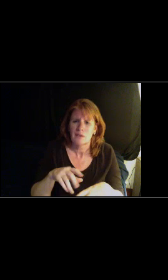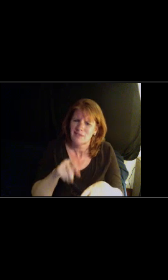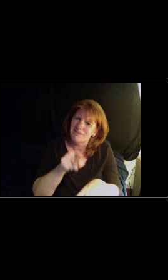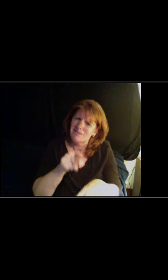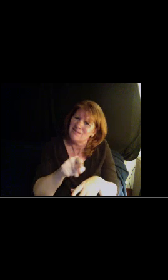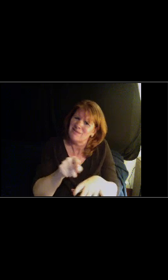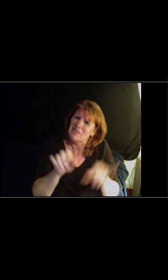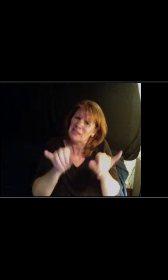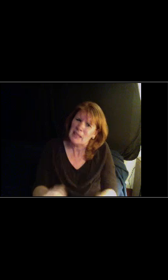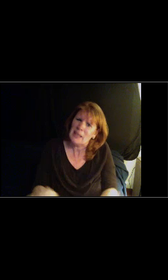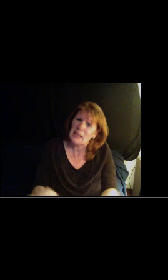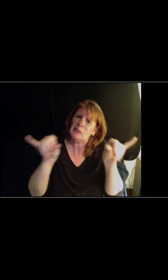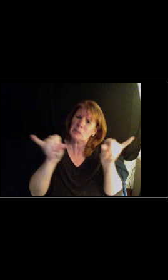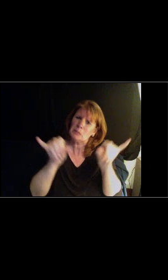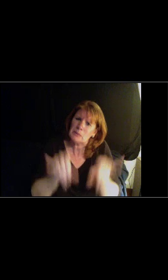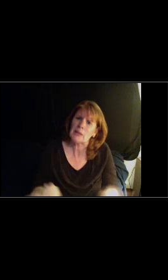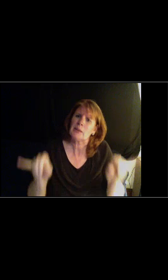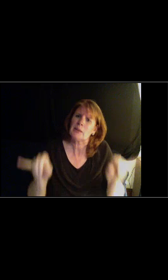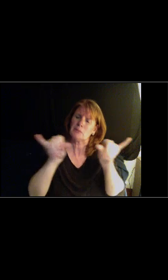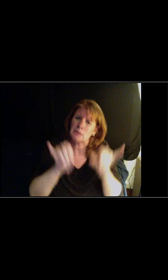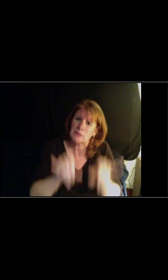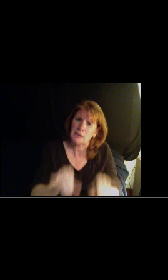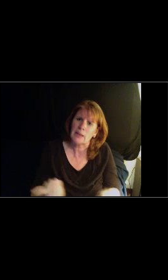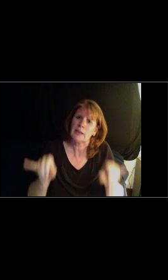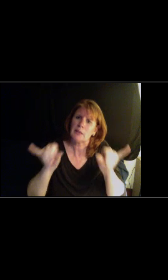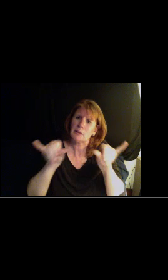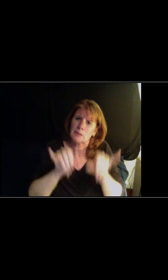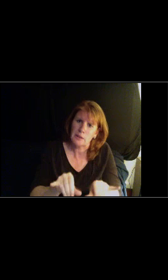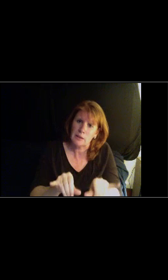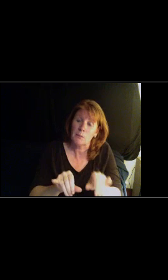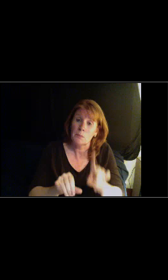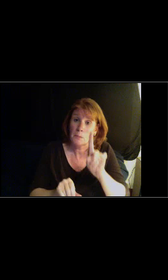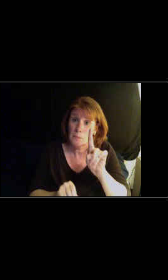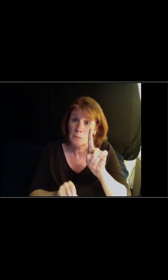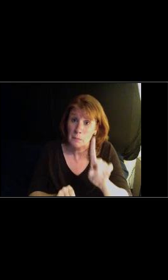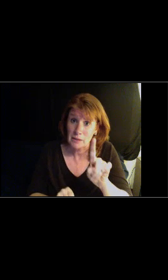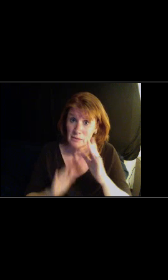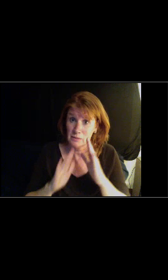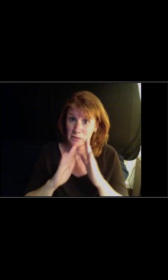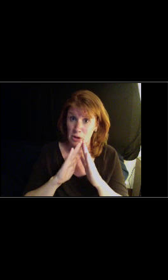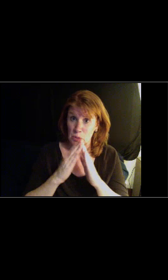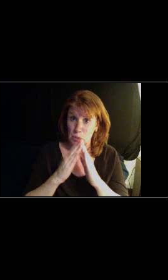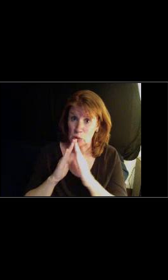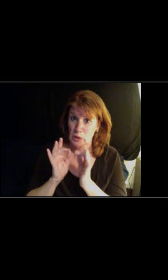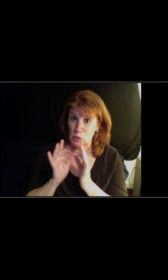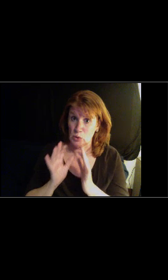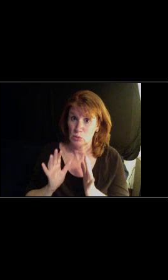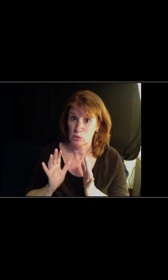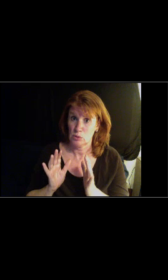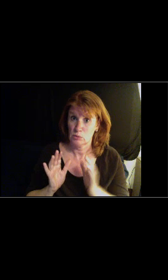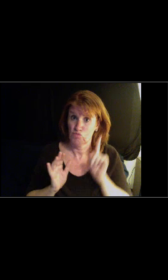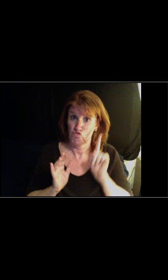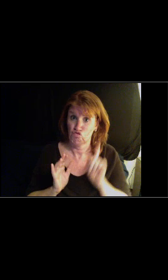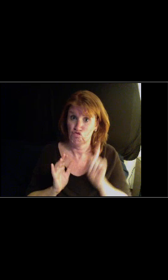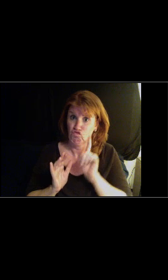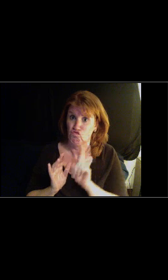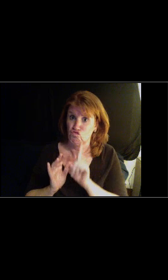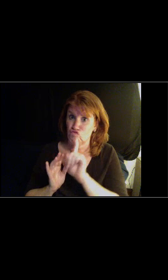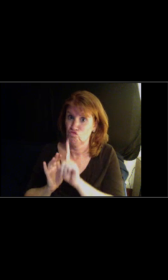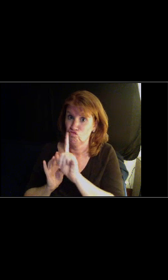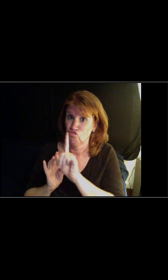Language Organization. We see them in a wide variety of translation organizations. These are the values that we see incorporated within